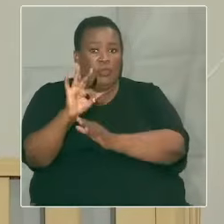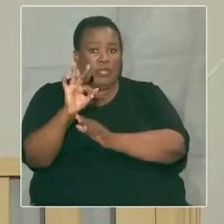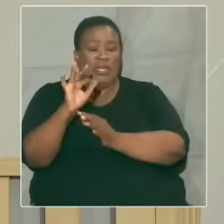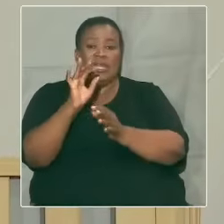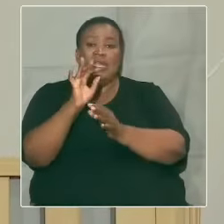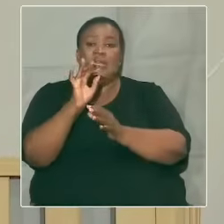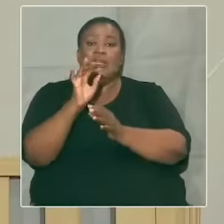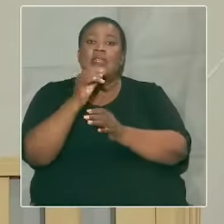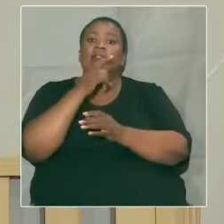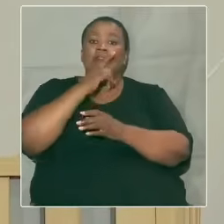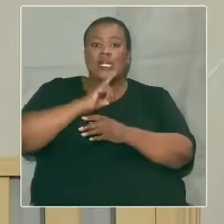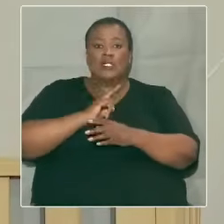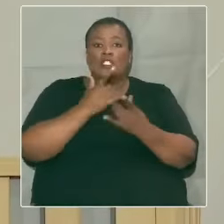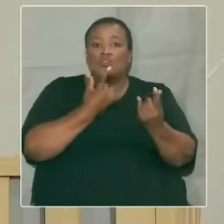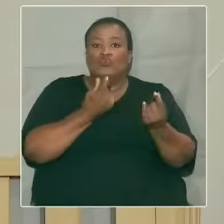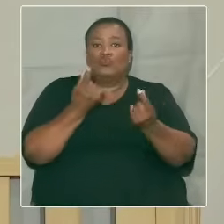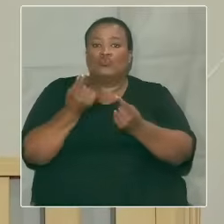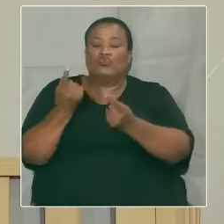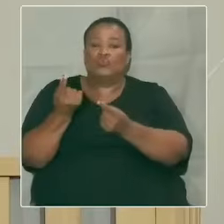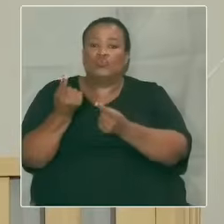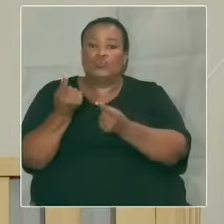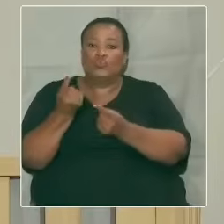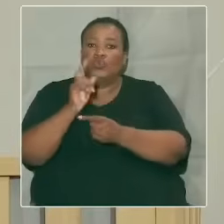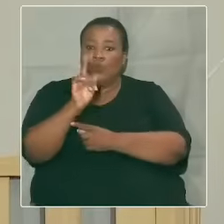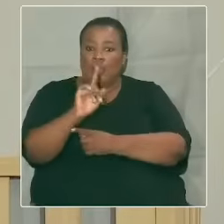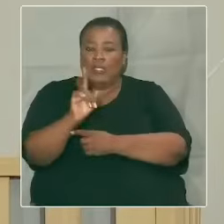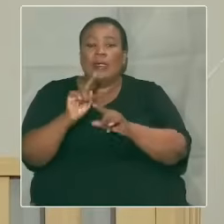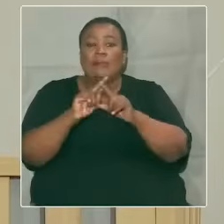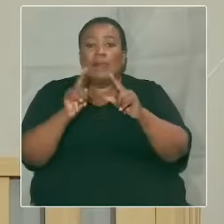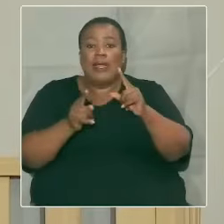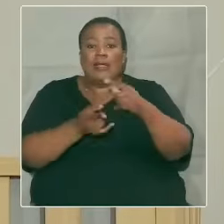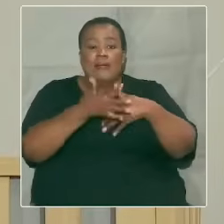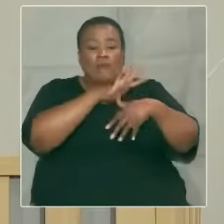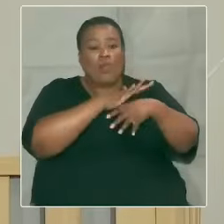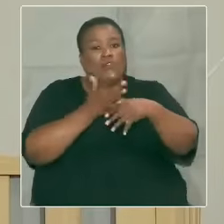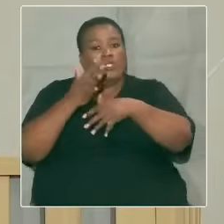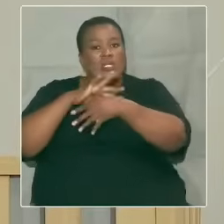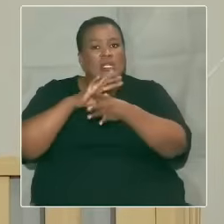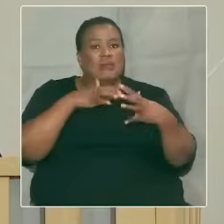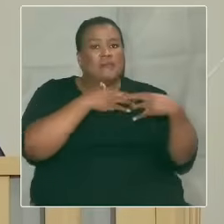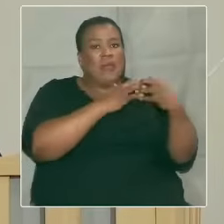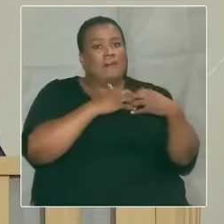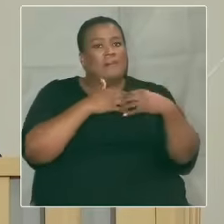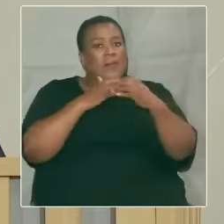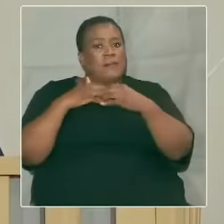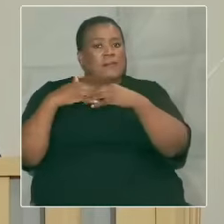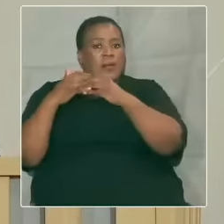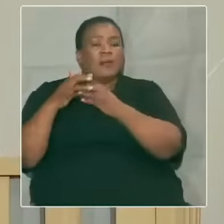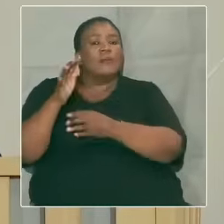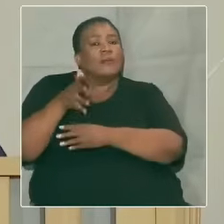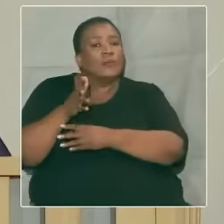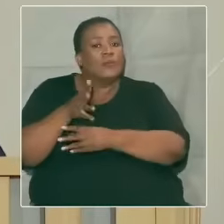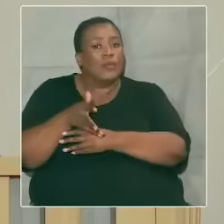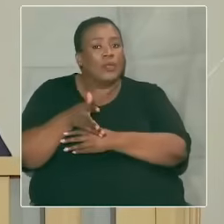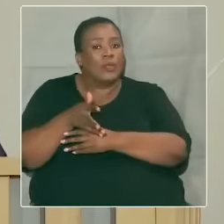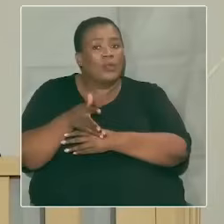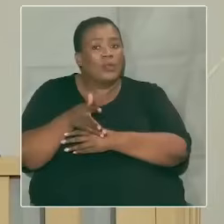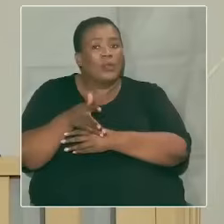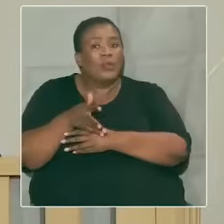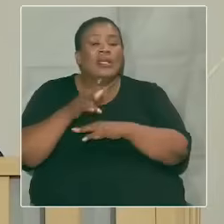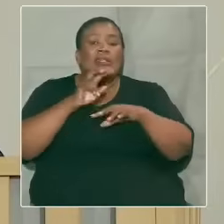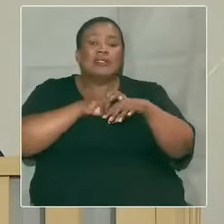do, but there will further be priorities that are out there in terms of